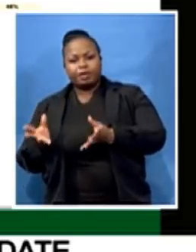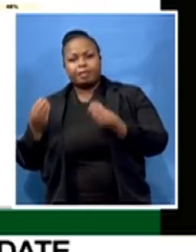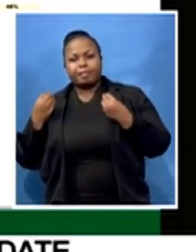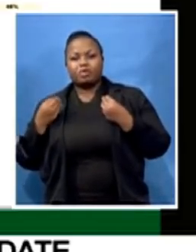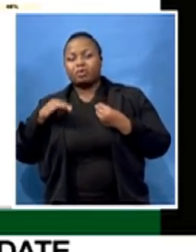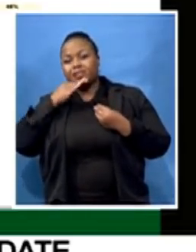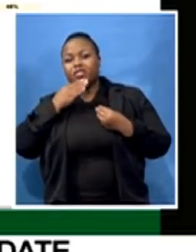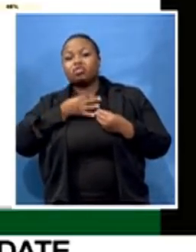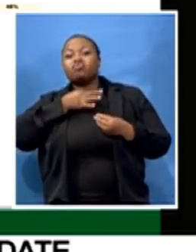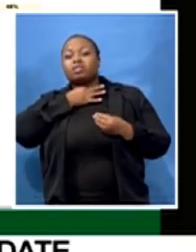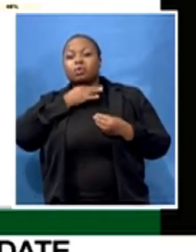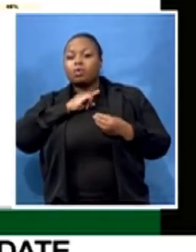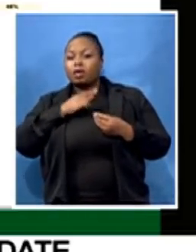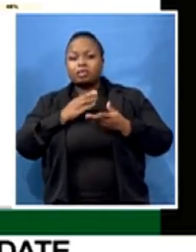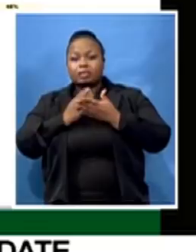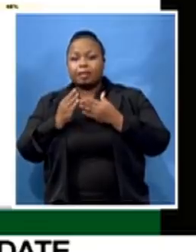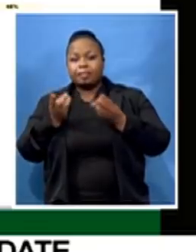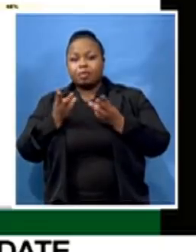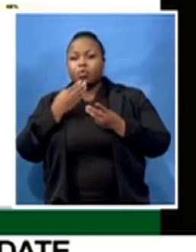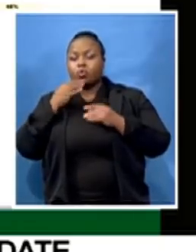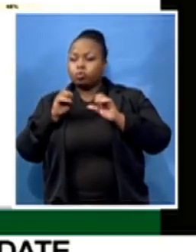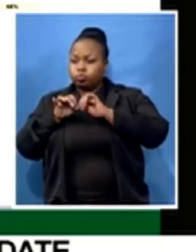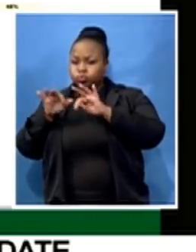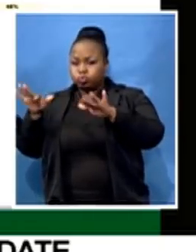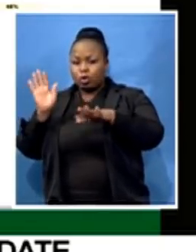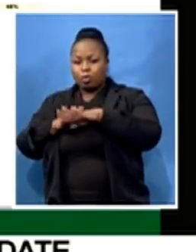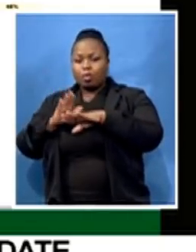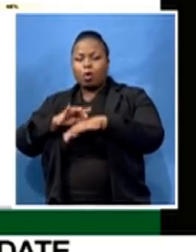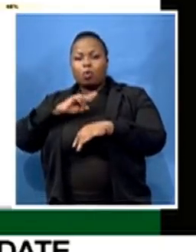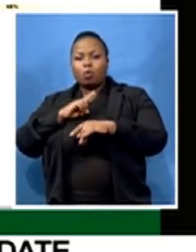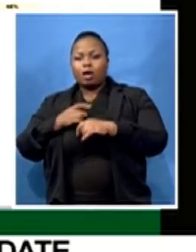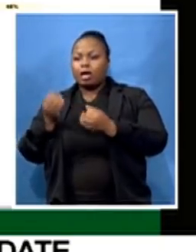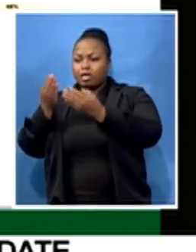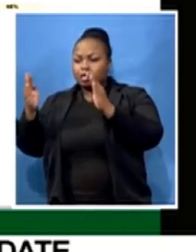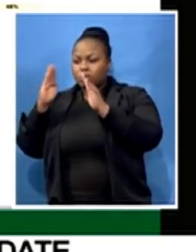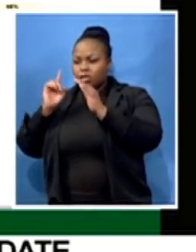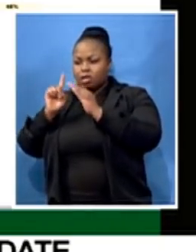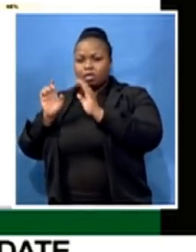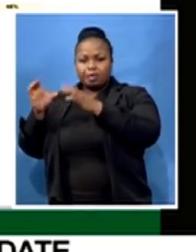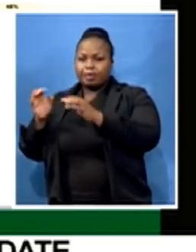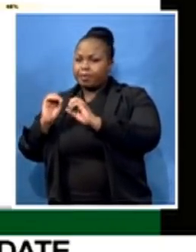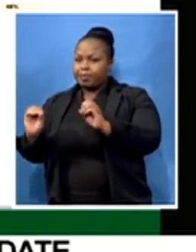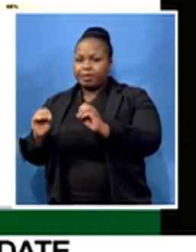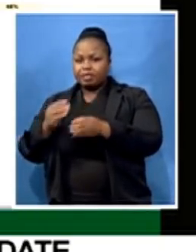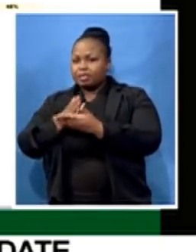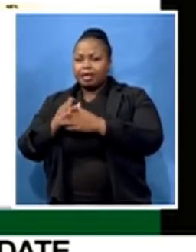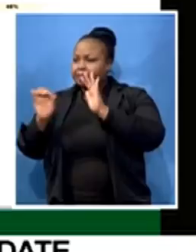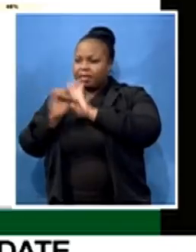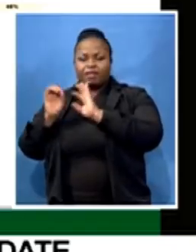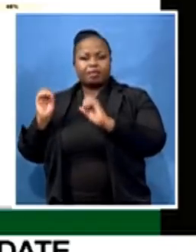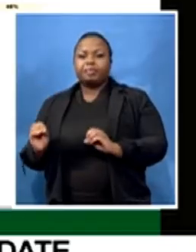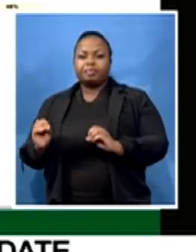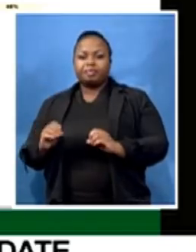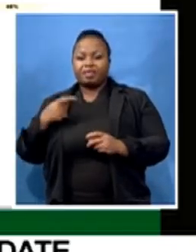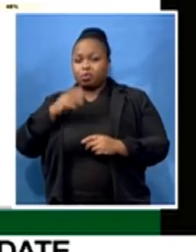spreading infection because they've not been put onto quarantine and they've not been identified, assuming that the others were identified and